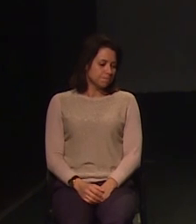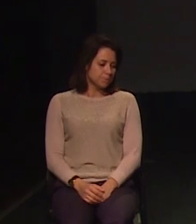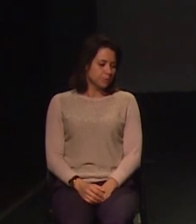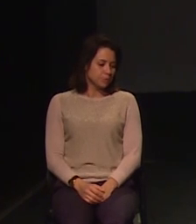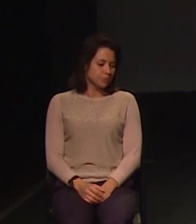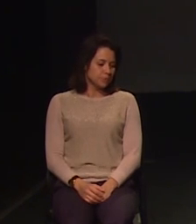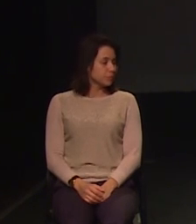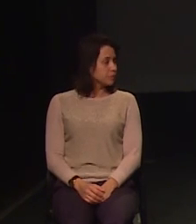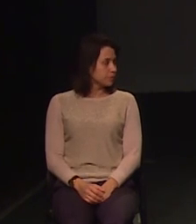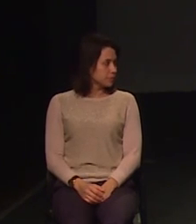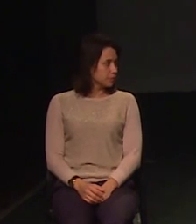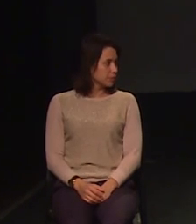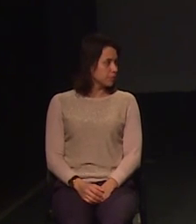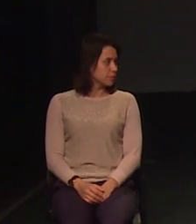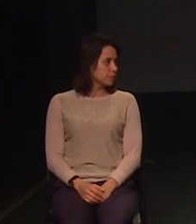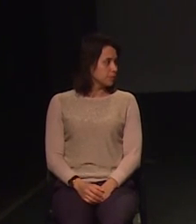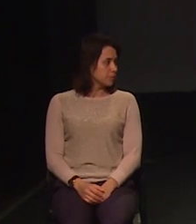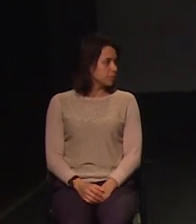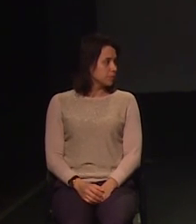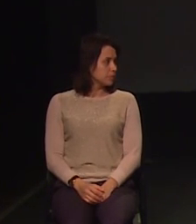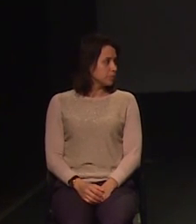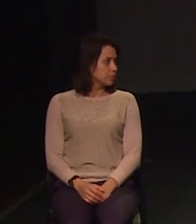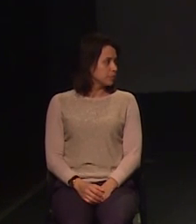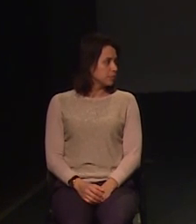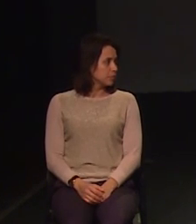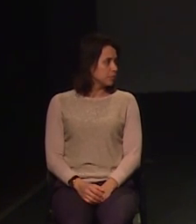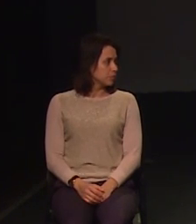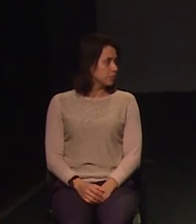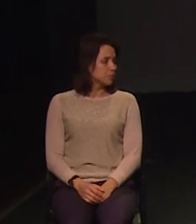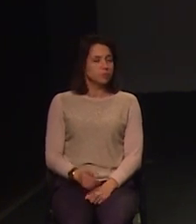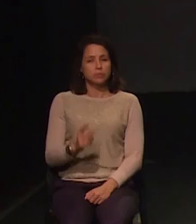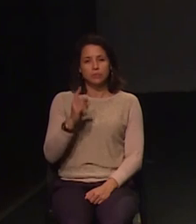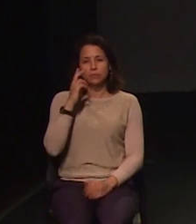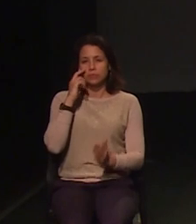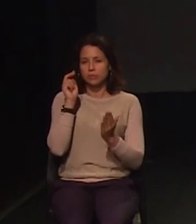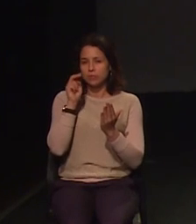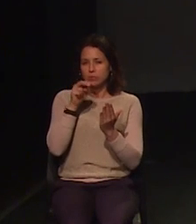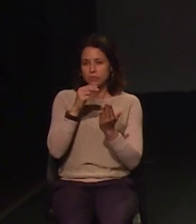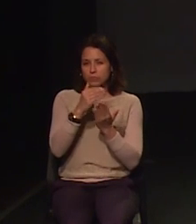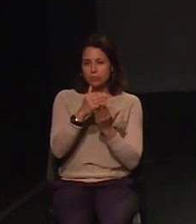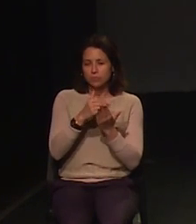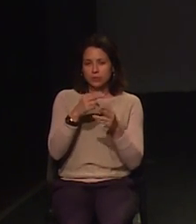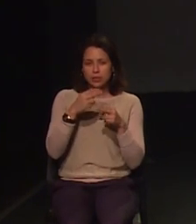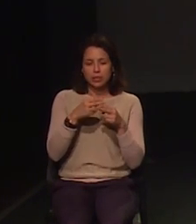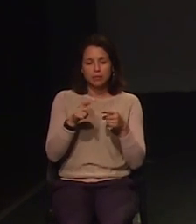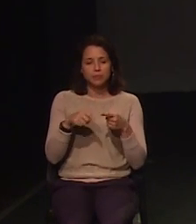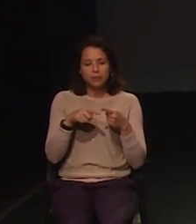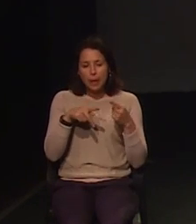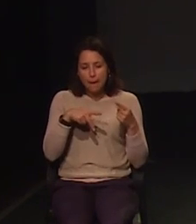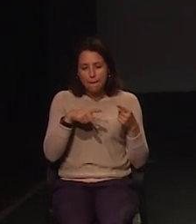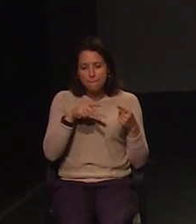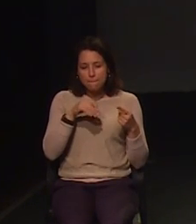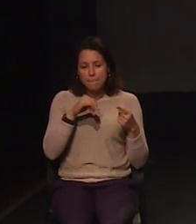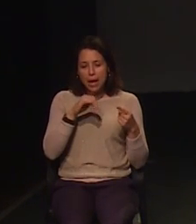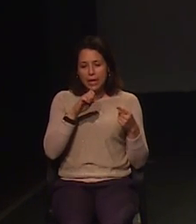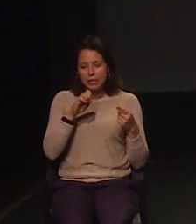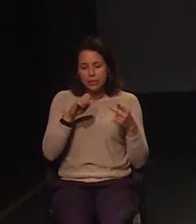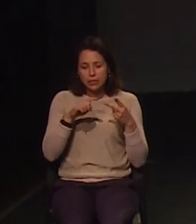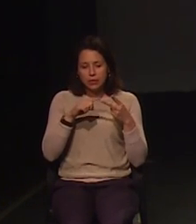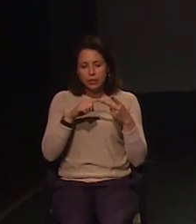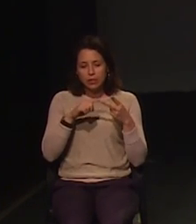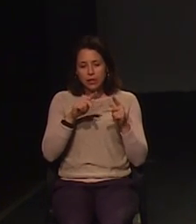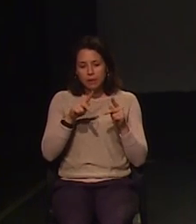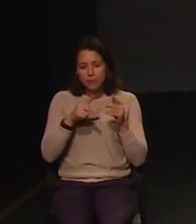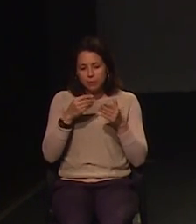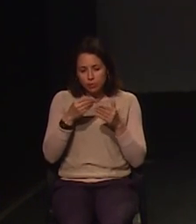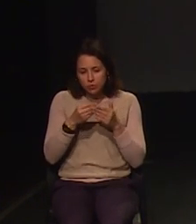PAI, it's, I'm gonna have to probably look, for the First People's Fund, NALOC, and Alternate Roots.